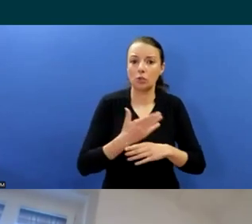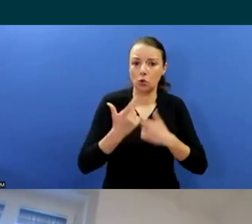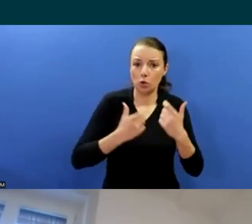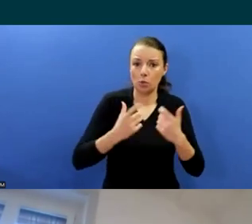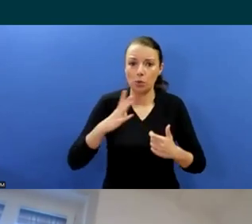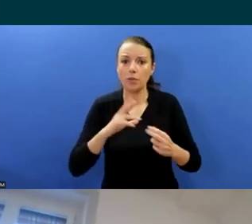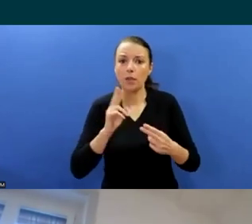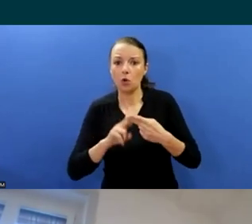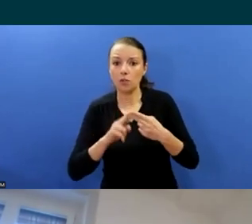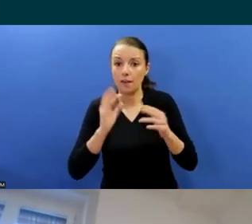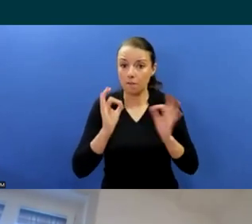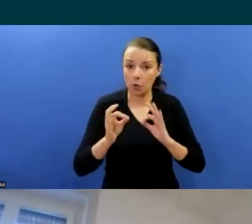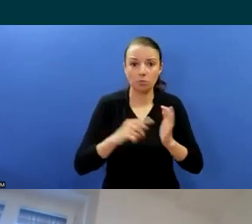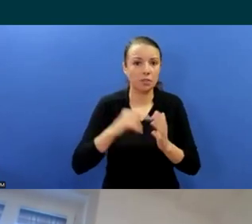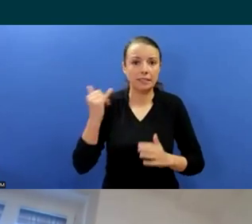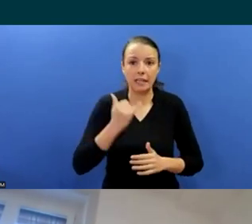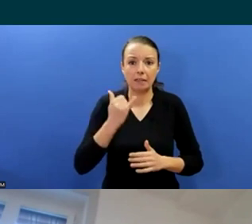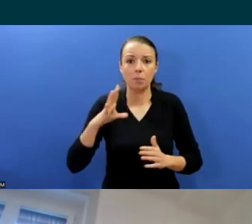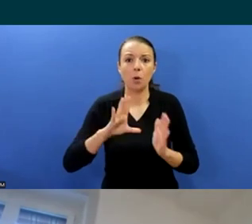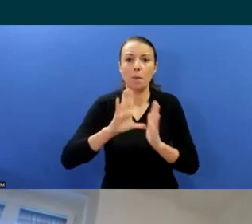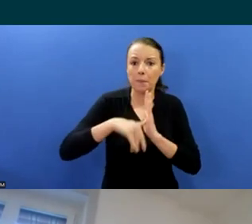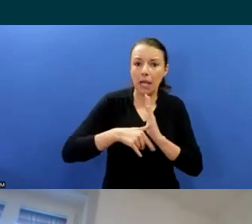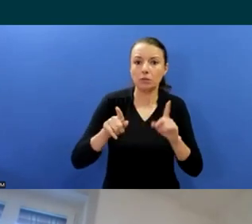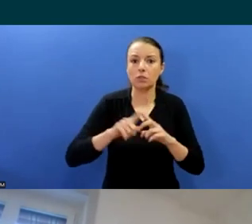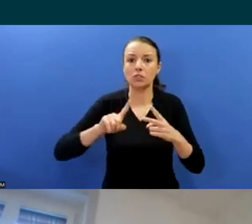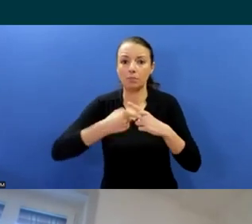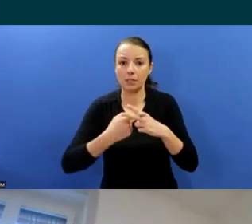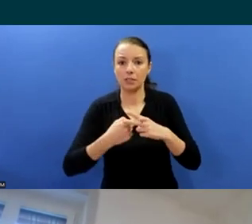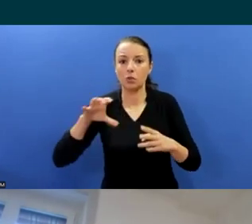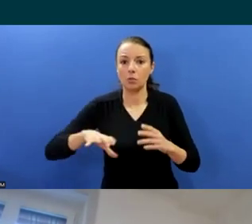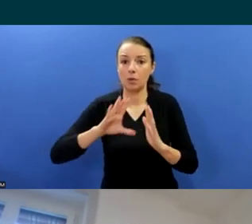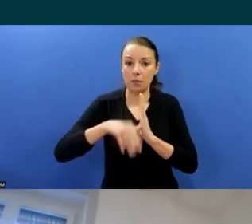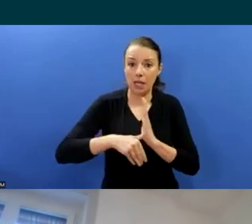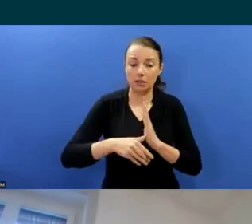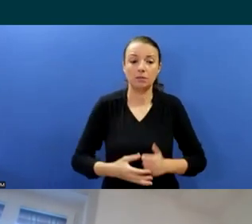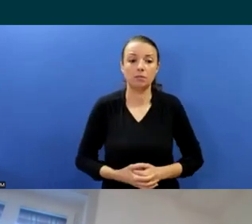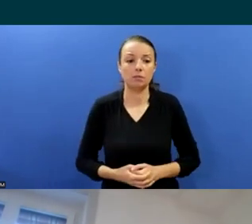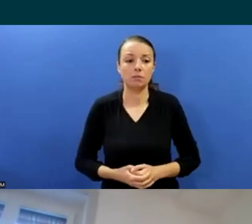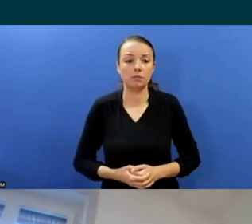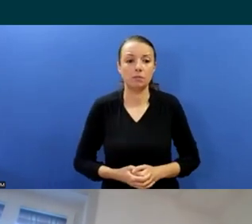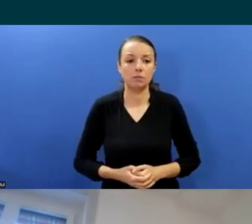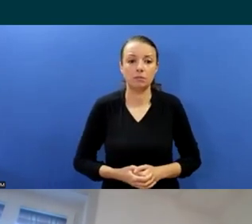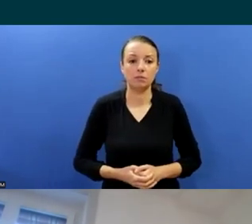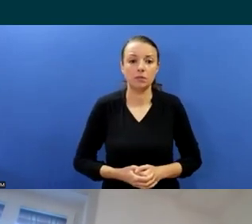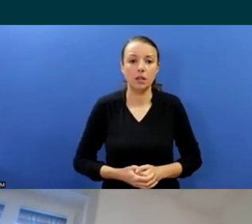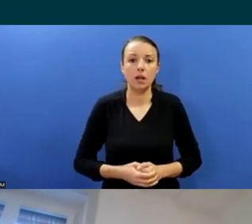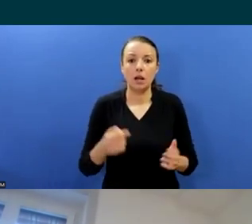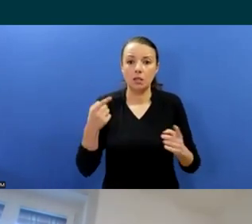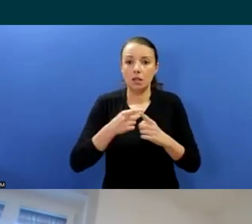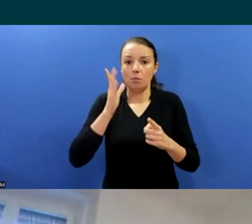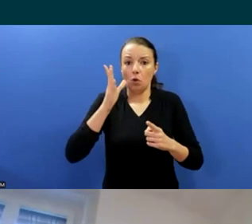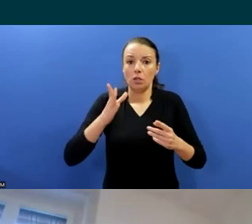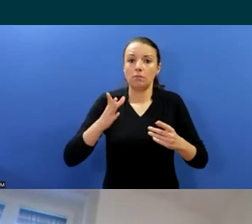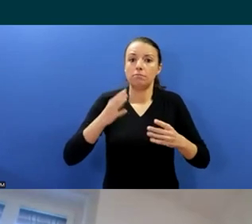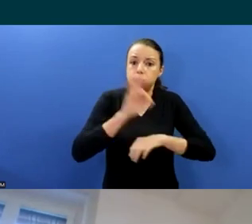city administration that then put into practice the project itself. And here it was more like a